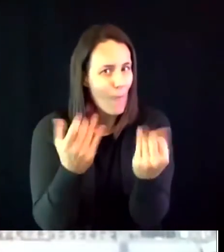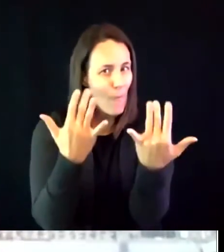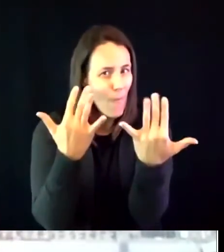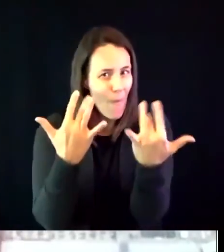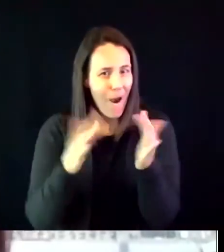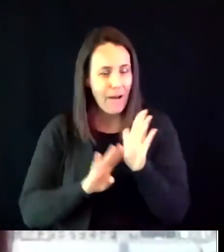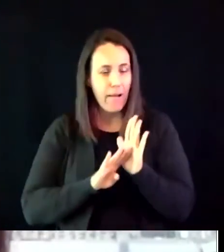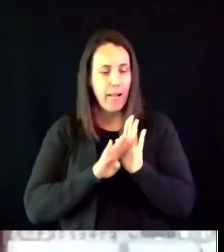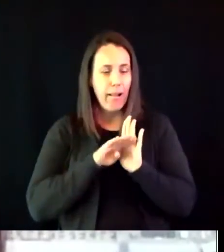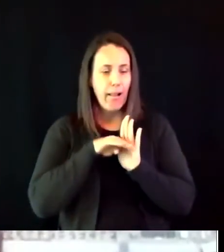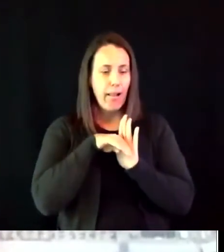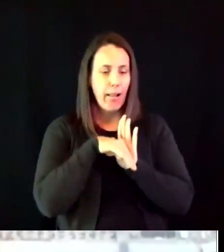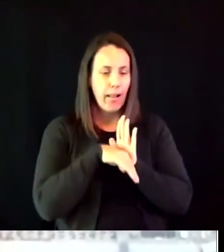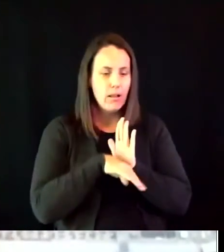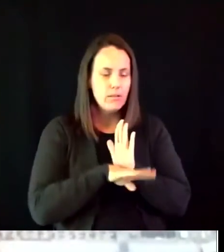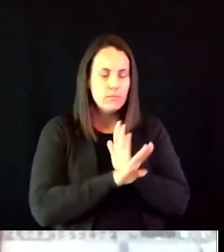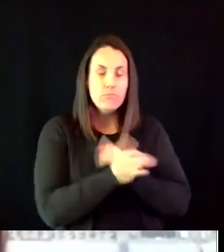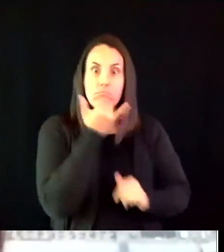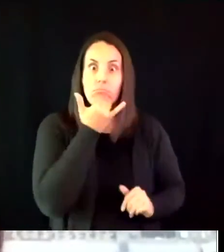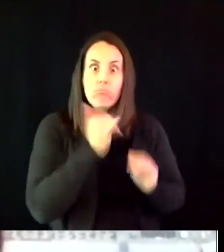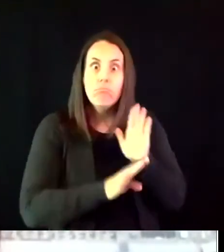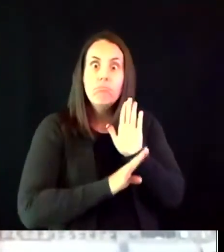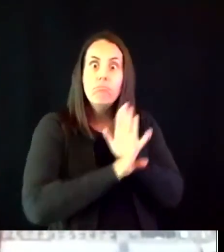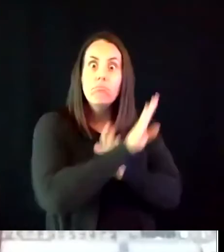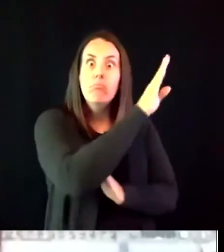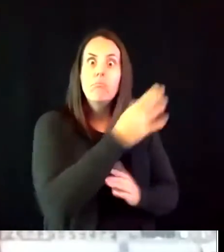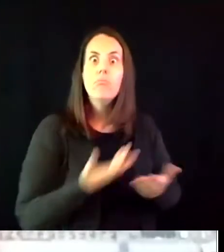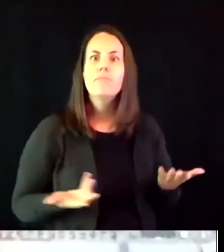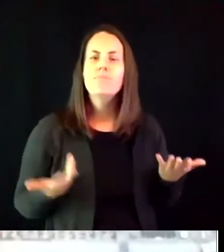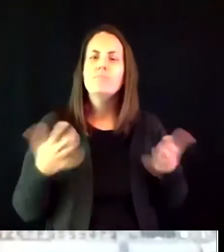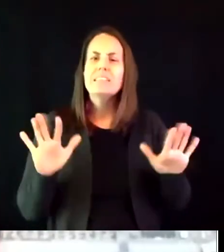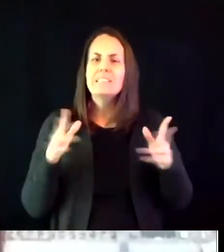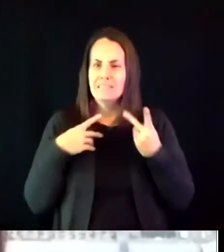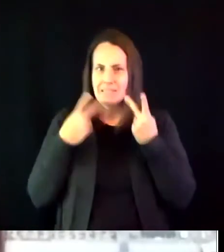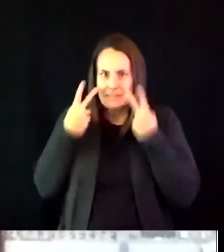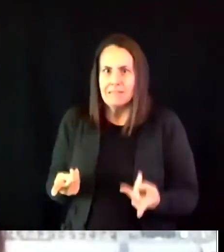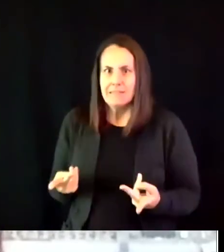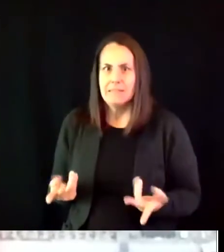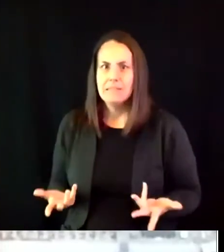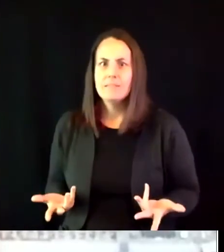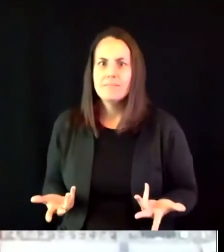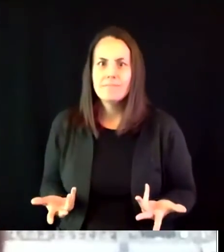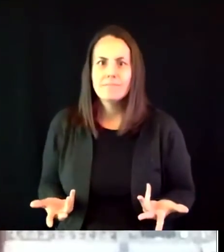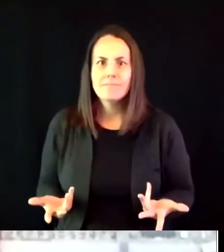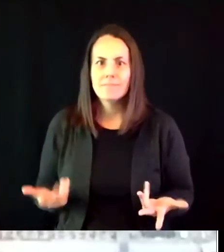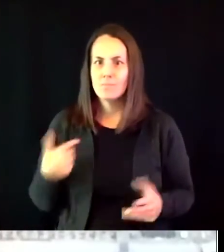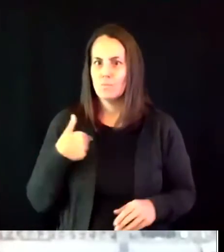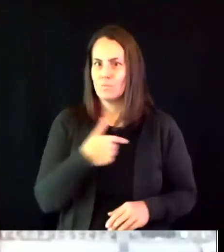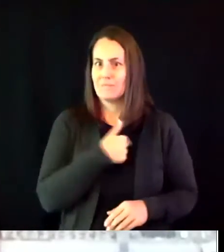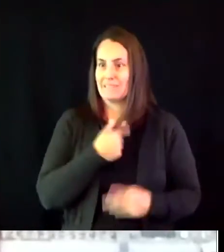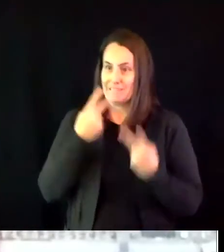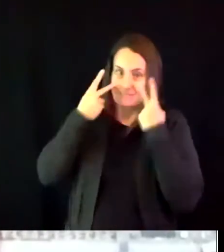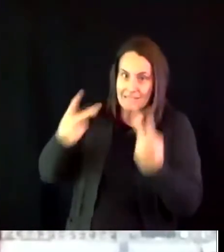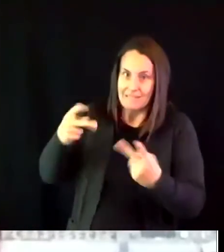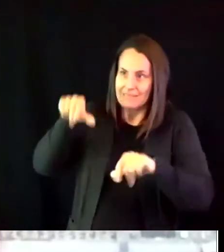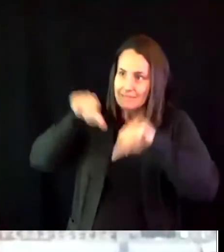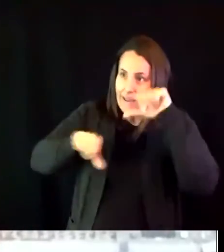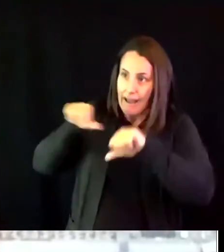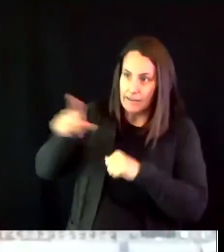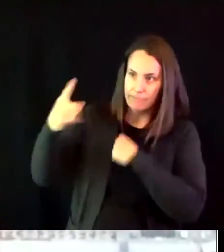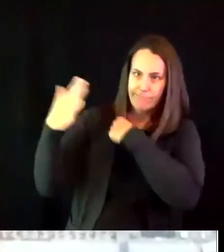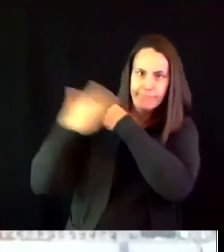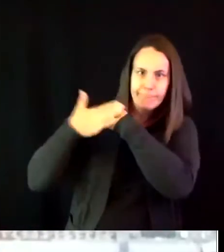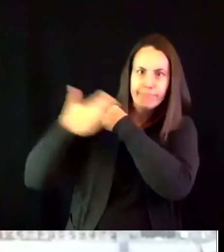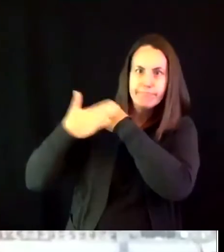evidence, medical evidence, and have those scientists and public health officials tell us what they can predict